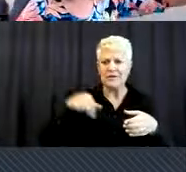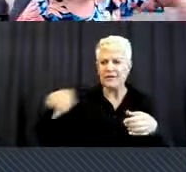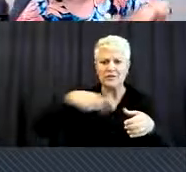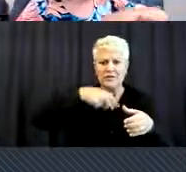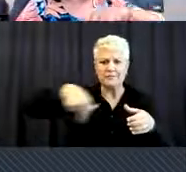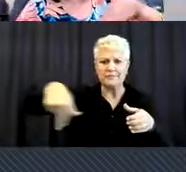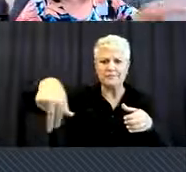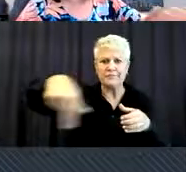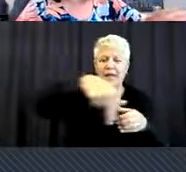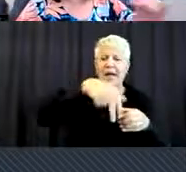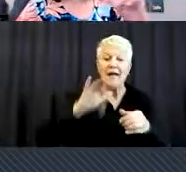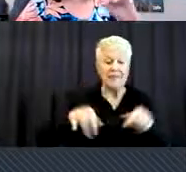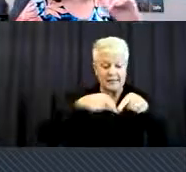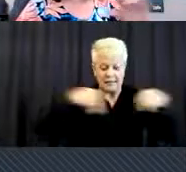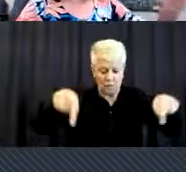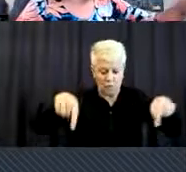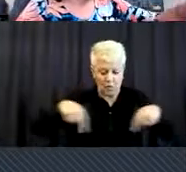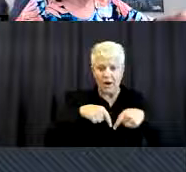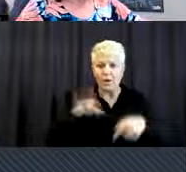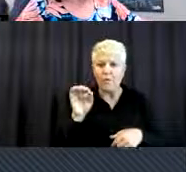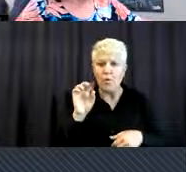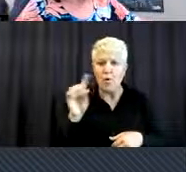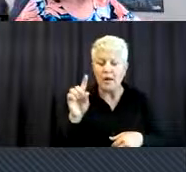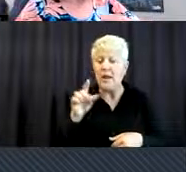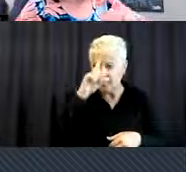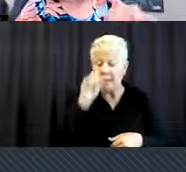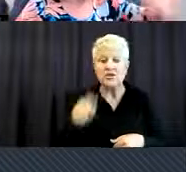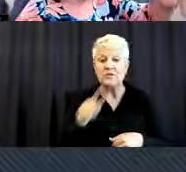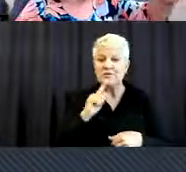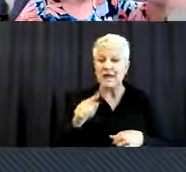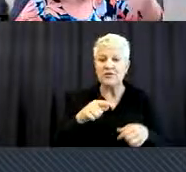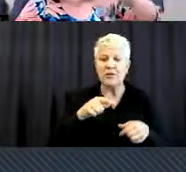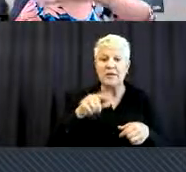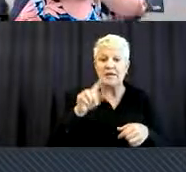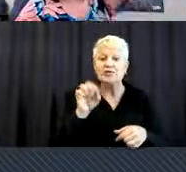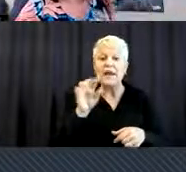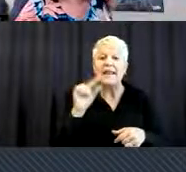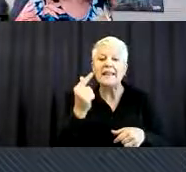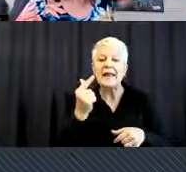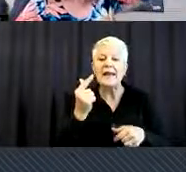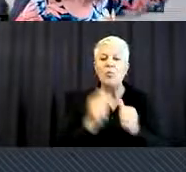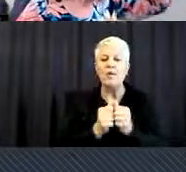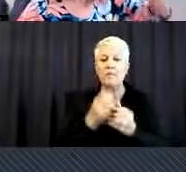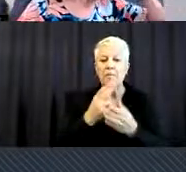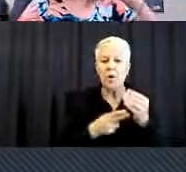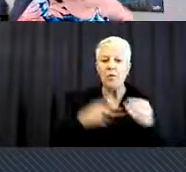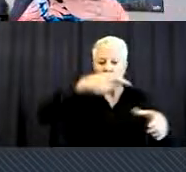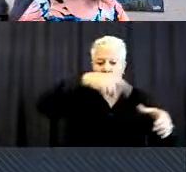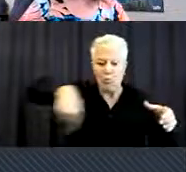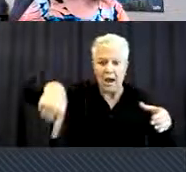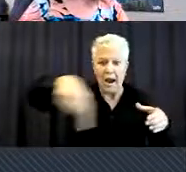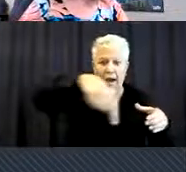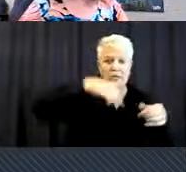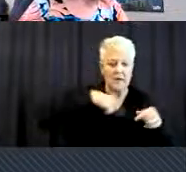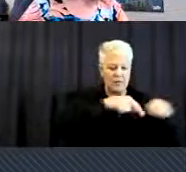around, the square board, different things, because she actually was trailing around both of those, and it could be kind of curious what she